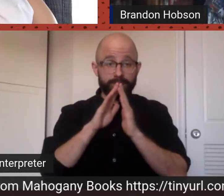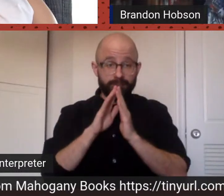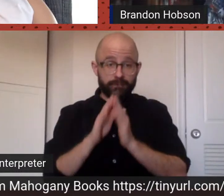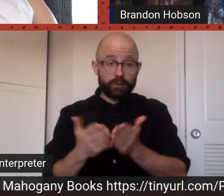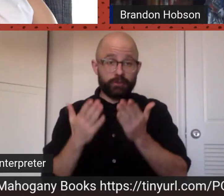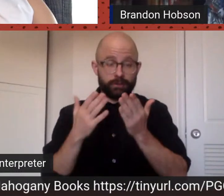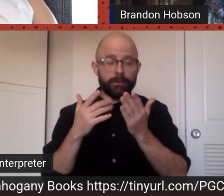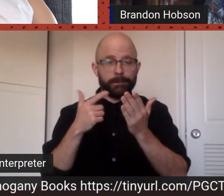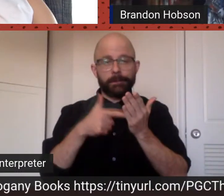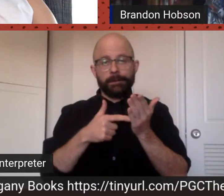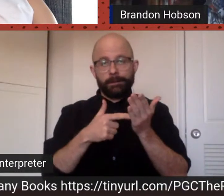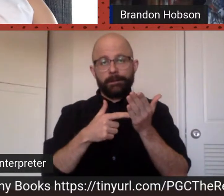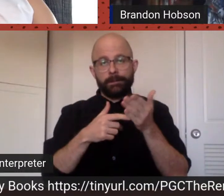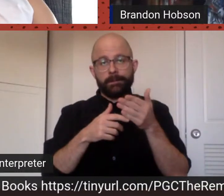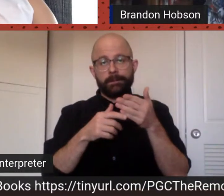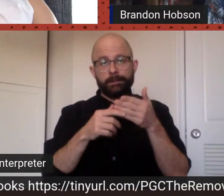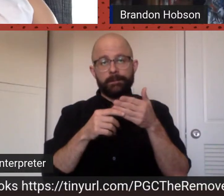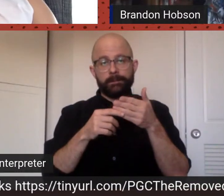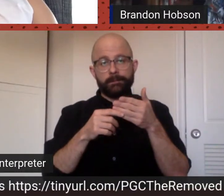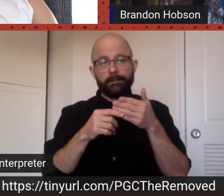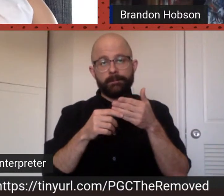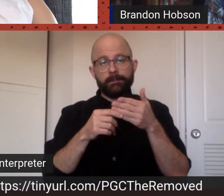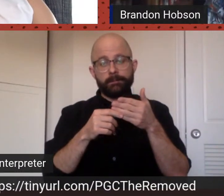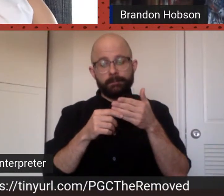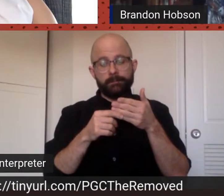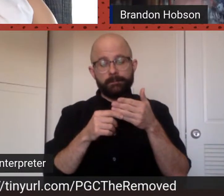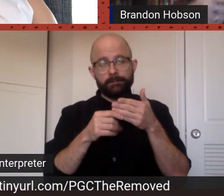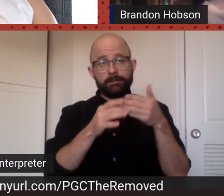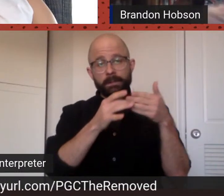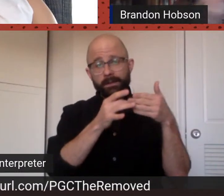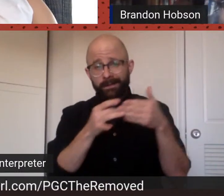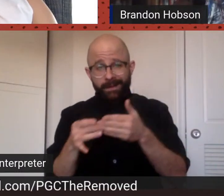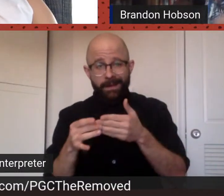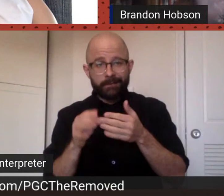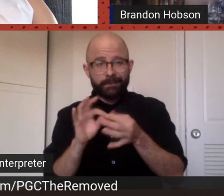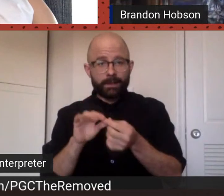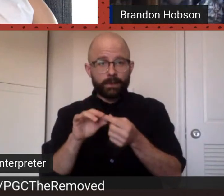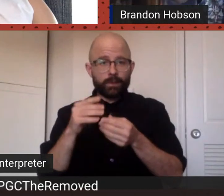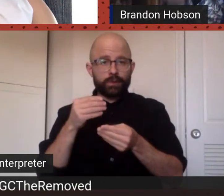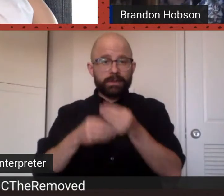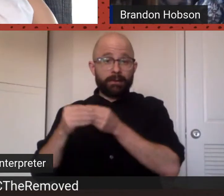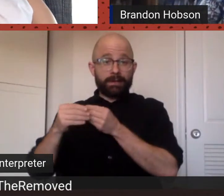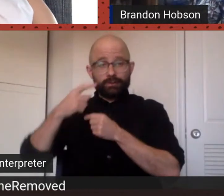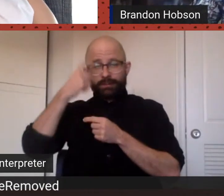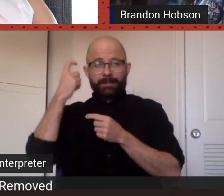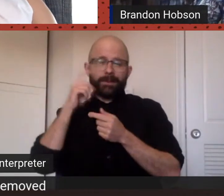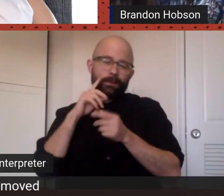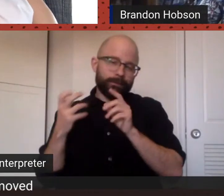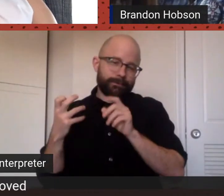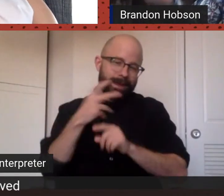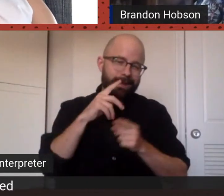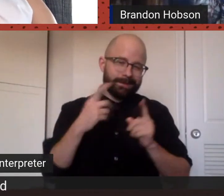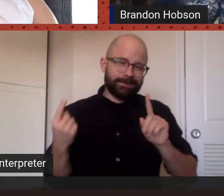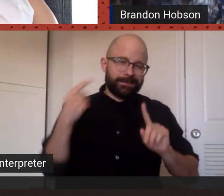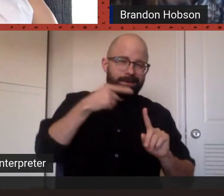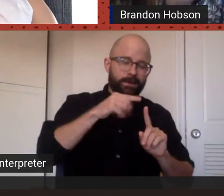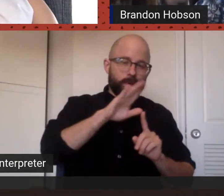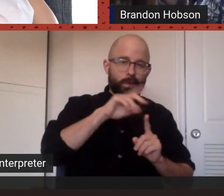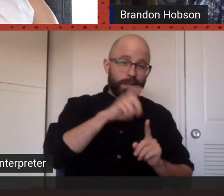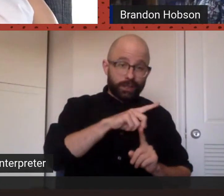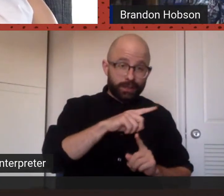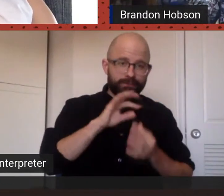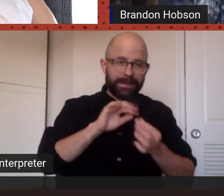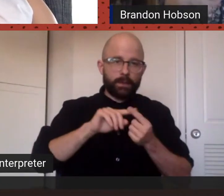to how generational trauma, to go back to the original question, to go back to the spirit